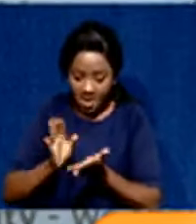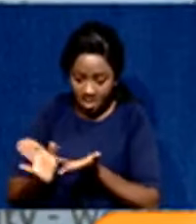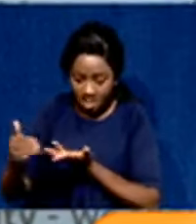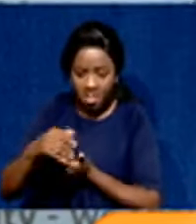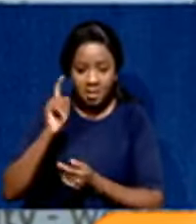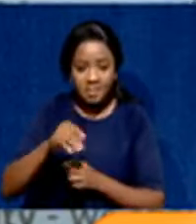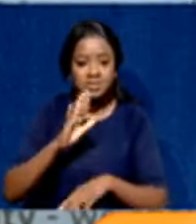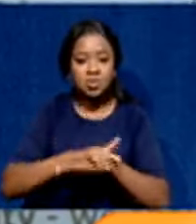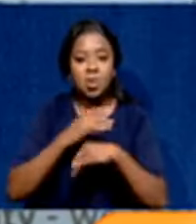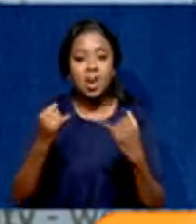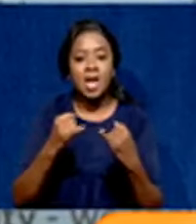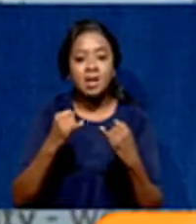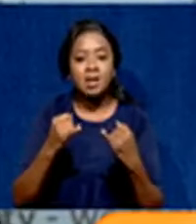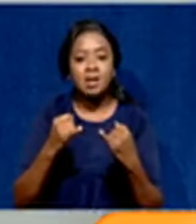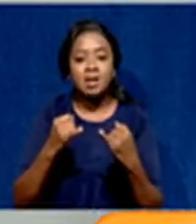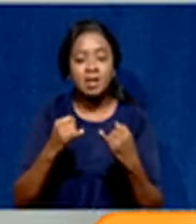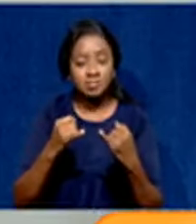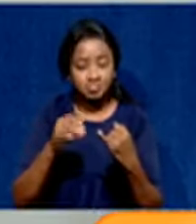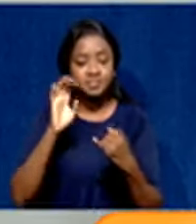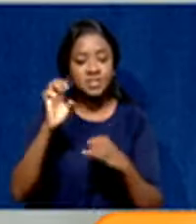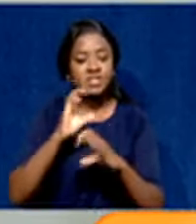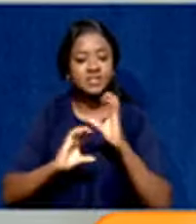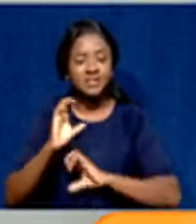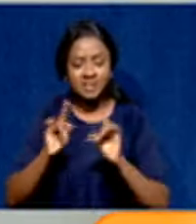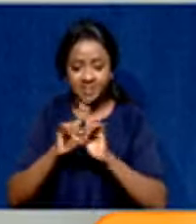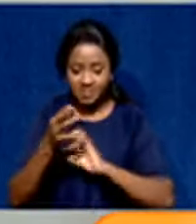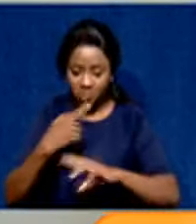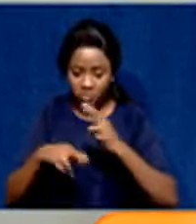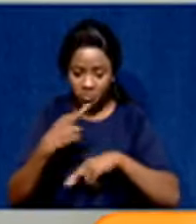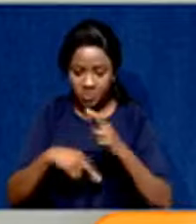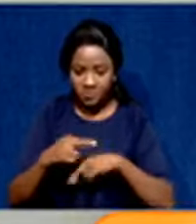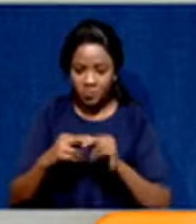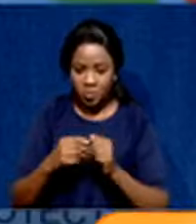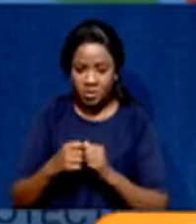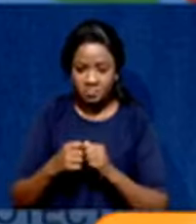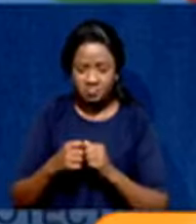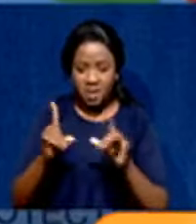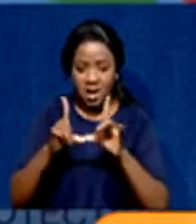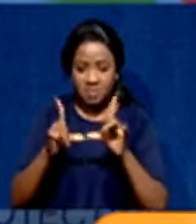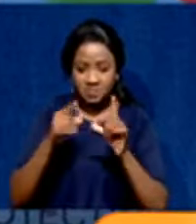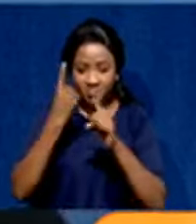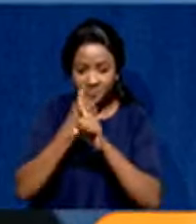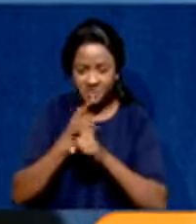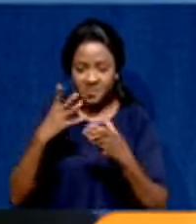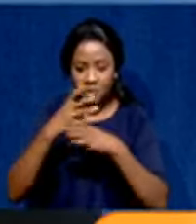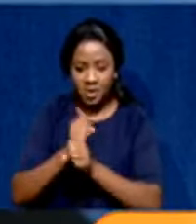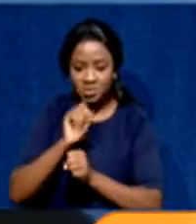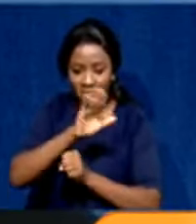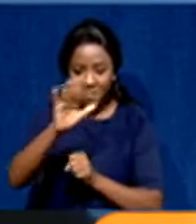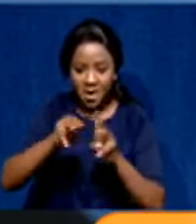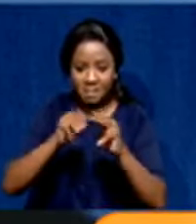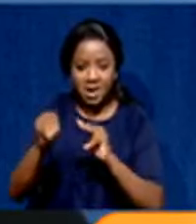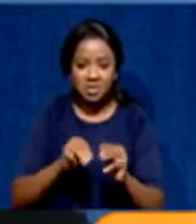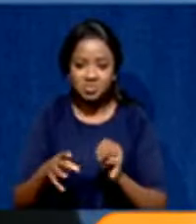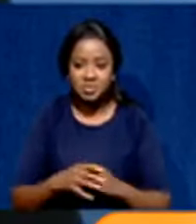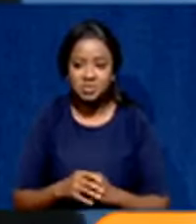through eCitizen, even as it seeks to review the licenses of the three collective management organizations. Part of the records